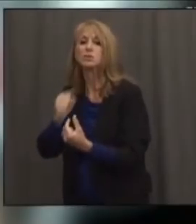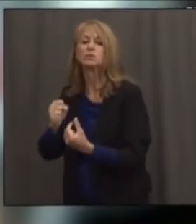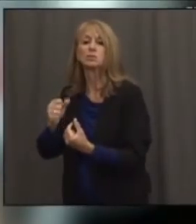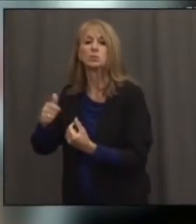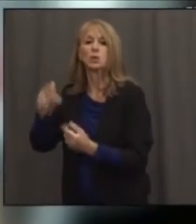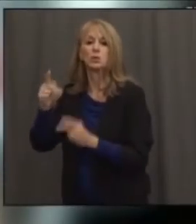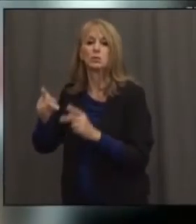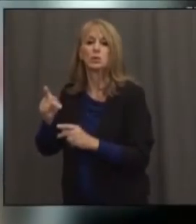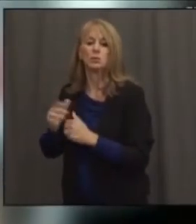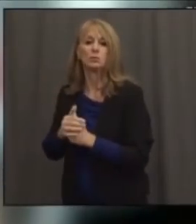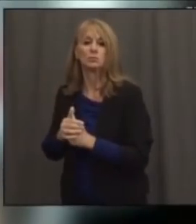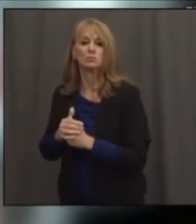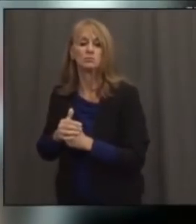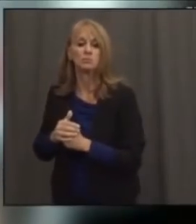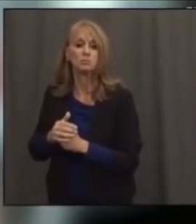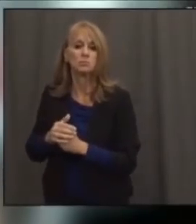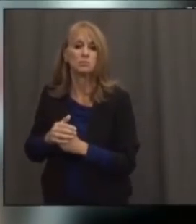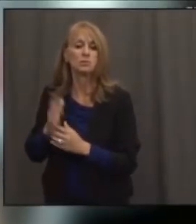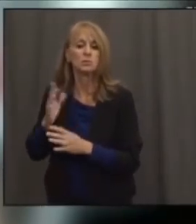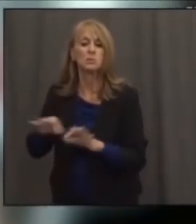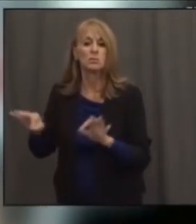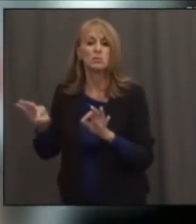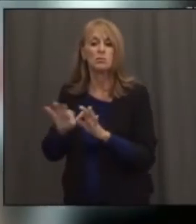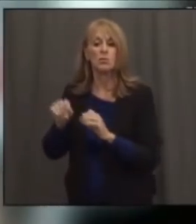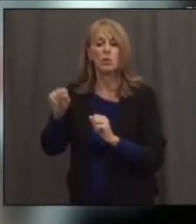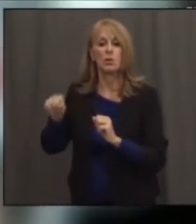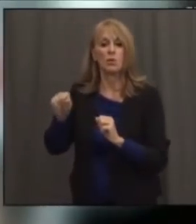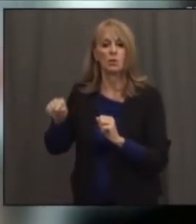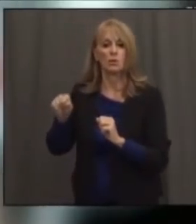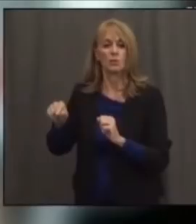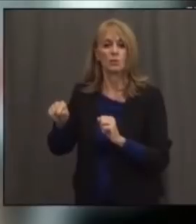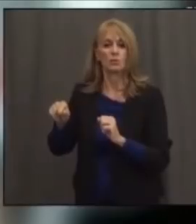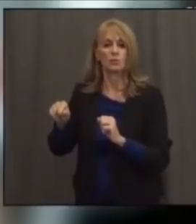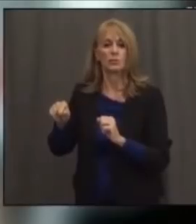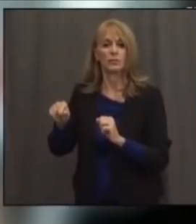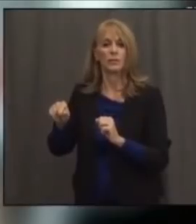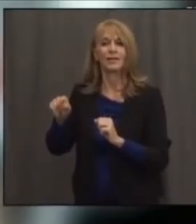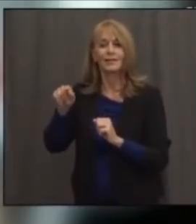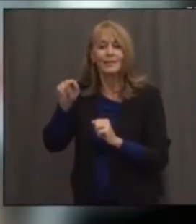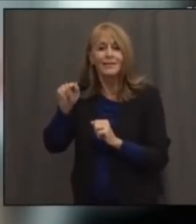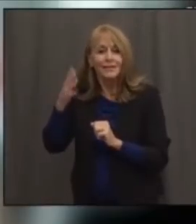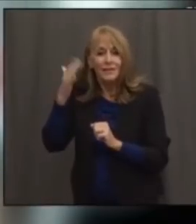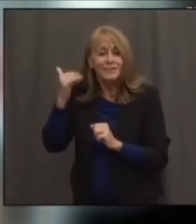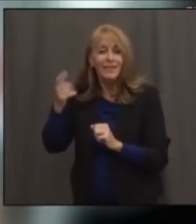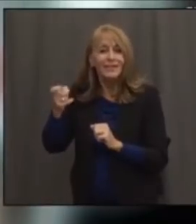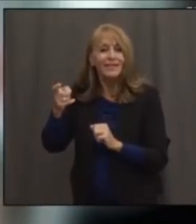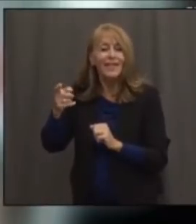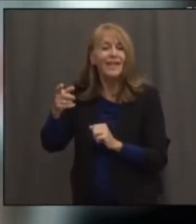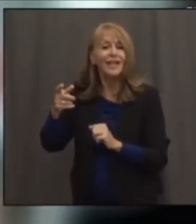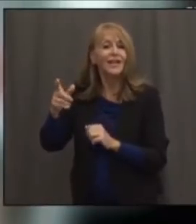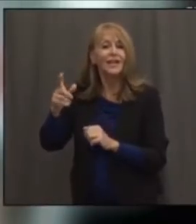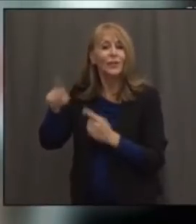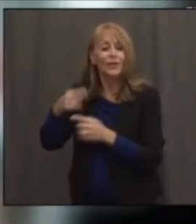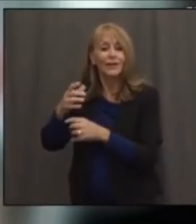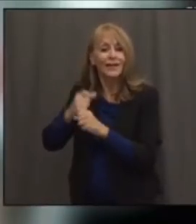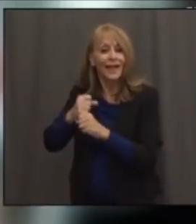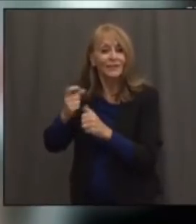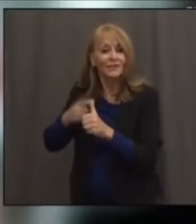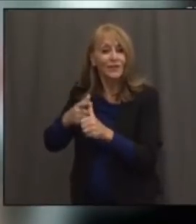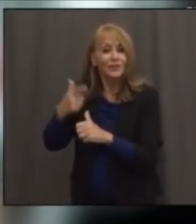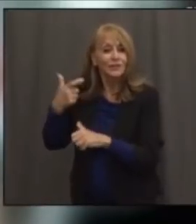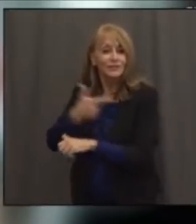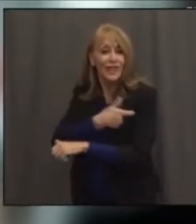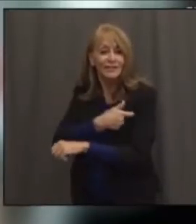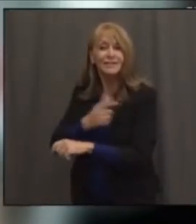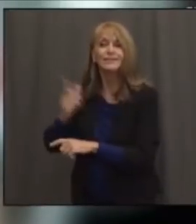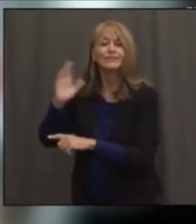acceptable, 50%, 60%, is the very population that was vaccinated the longest time ago. So I could